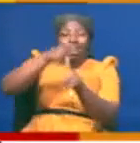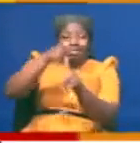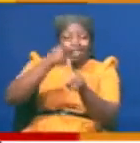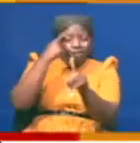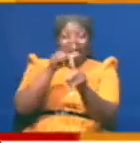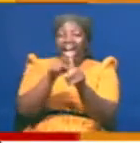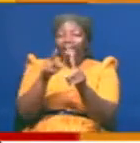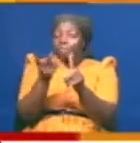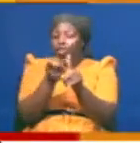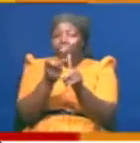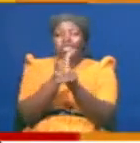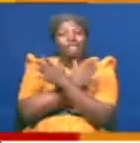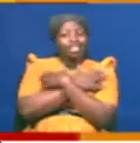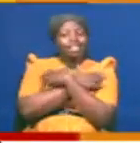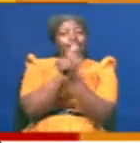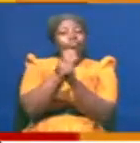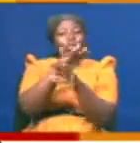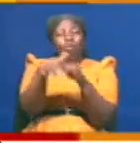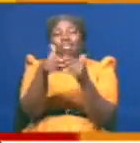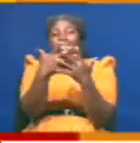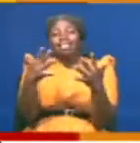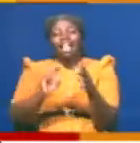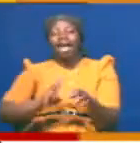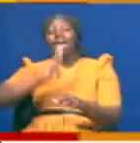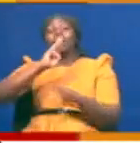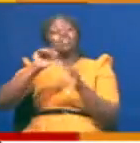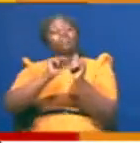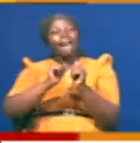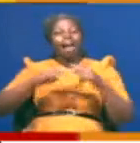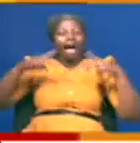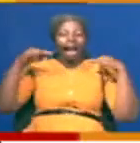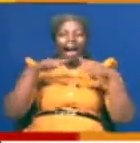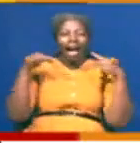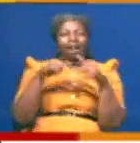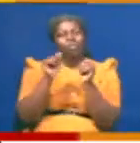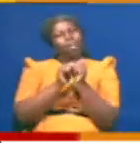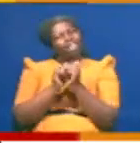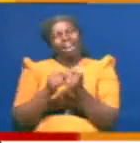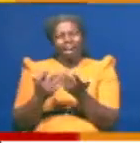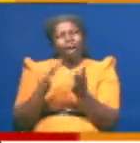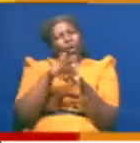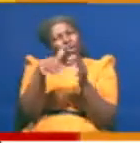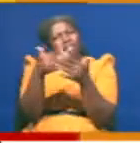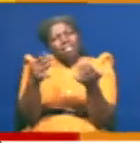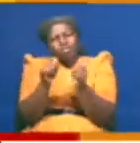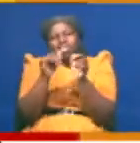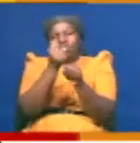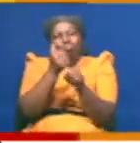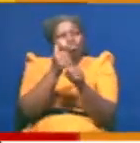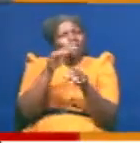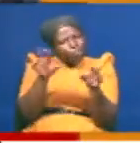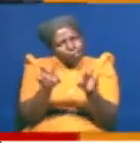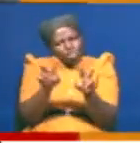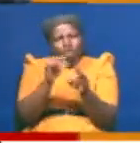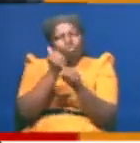friends. They do all the things. They wine together. They dine together. They are eating together. All the things they are doing together.